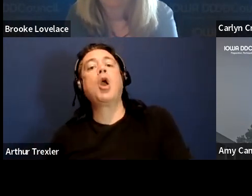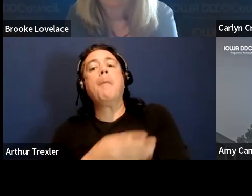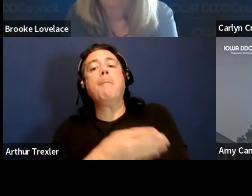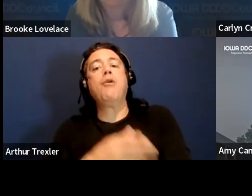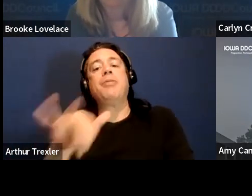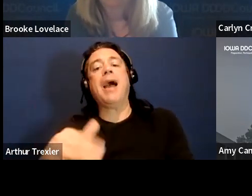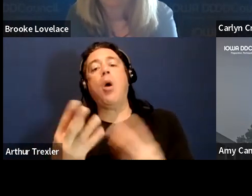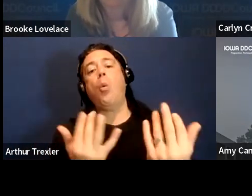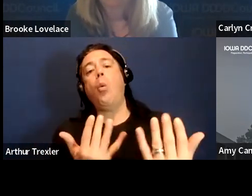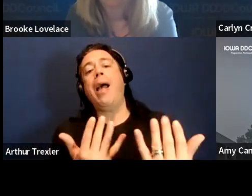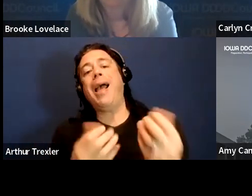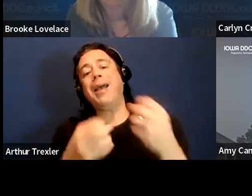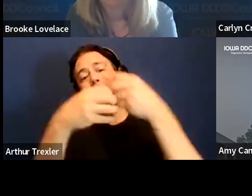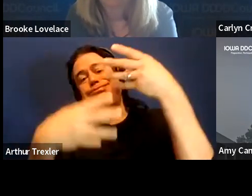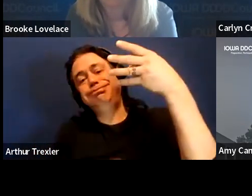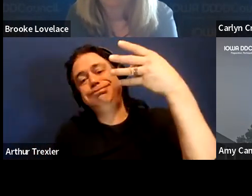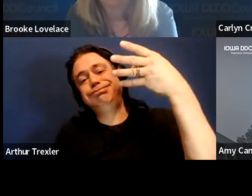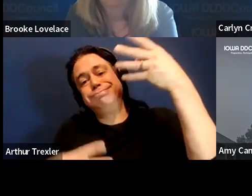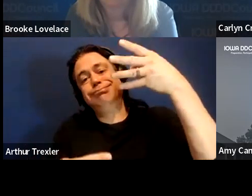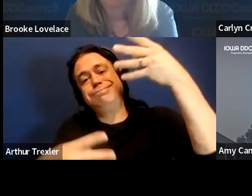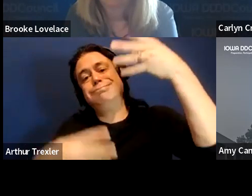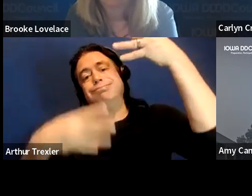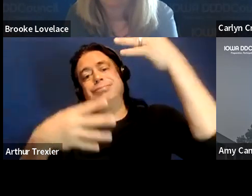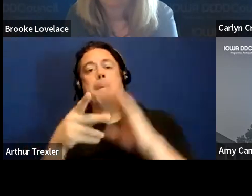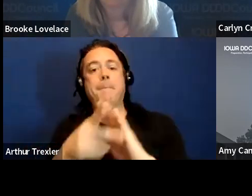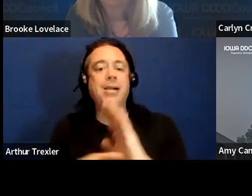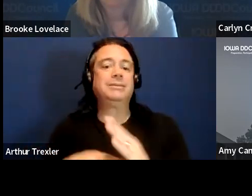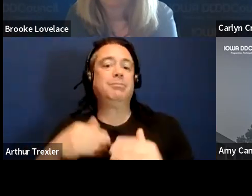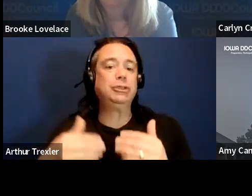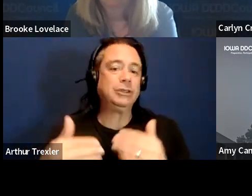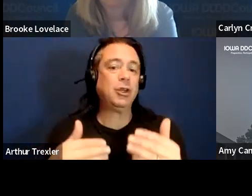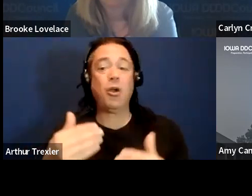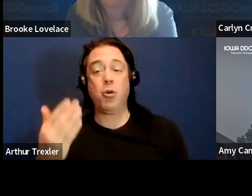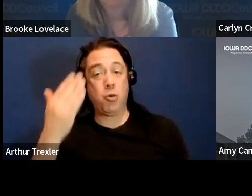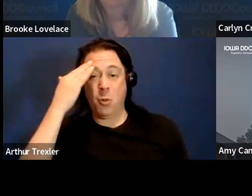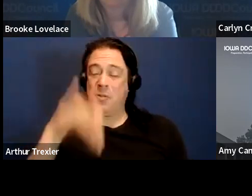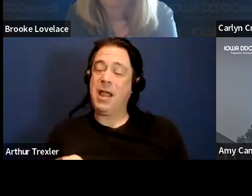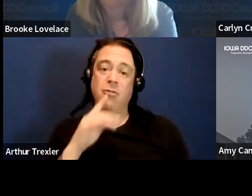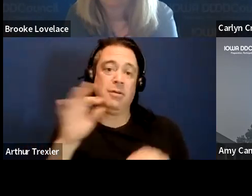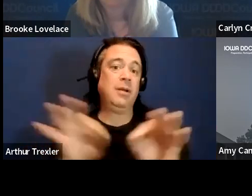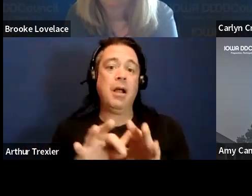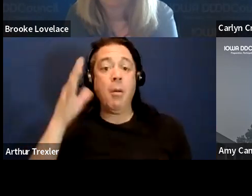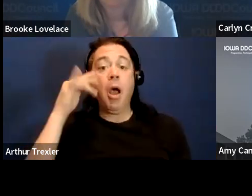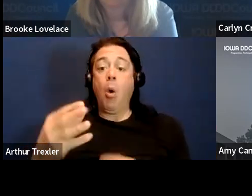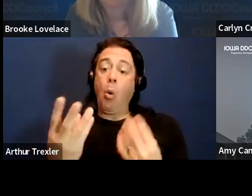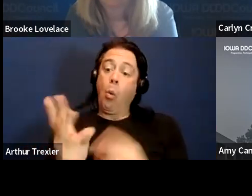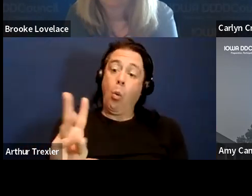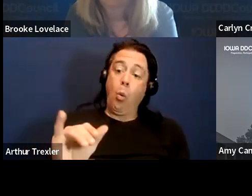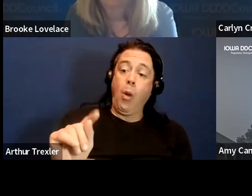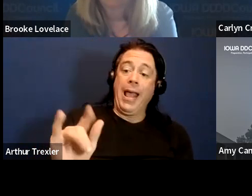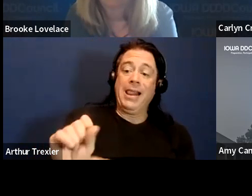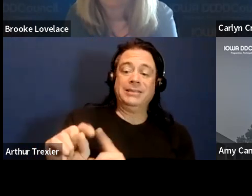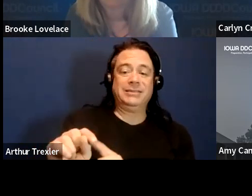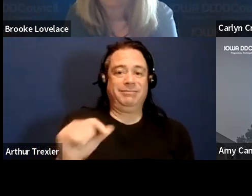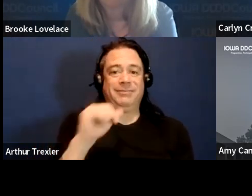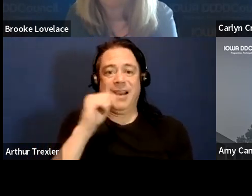policy and procedure. We know we need to do this because waitlists are not targeted to support those most in